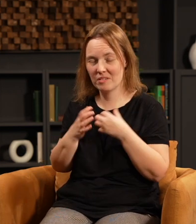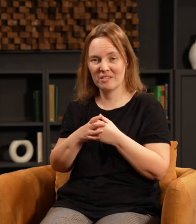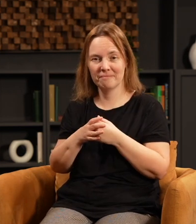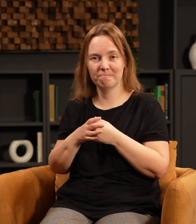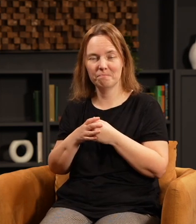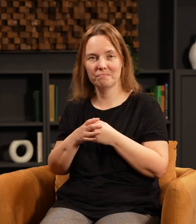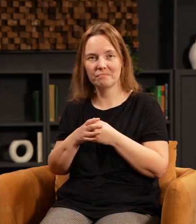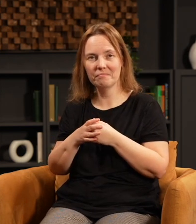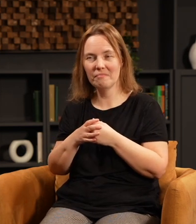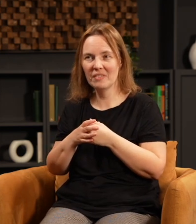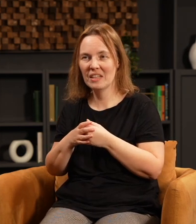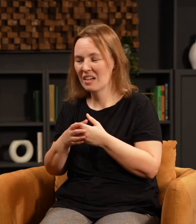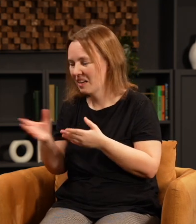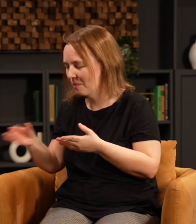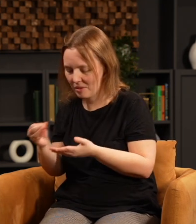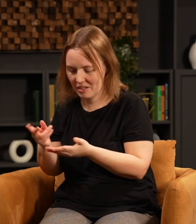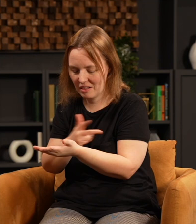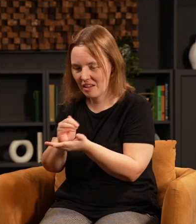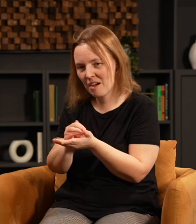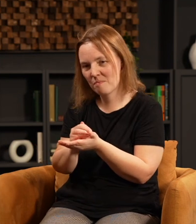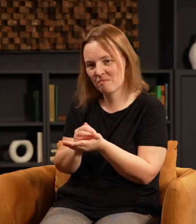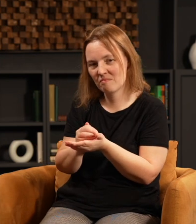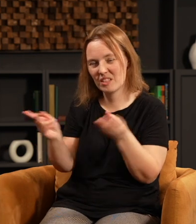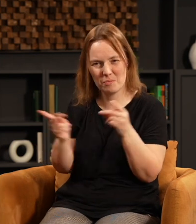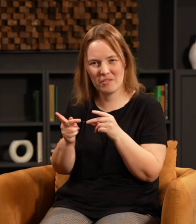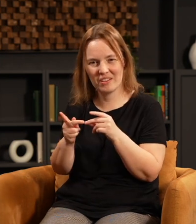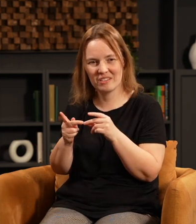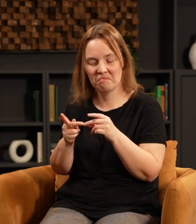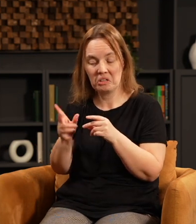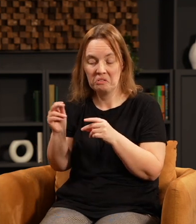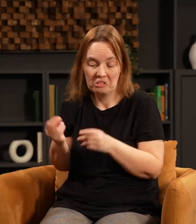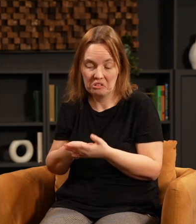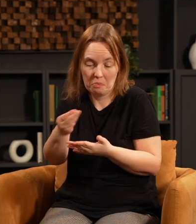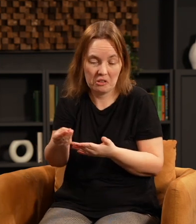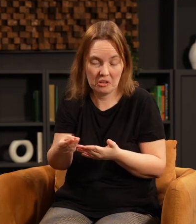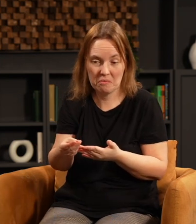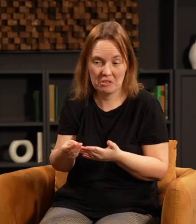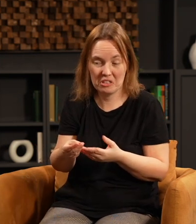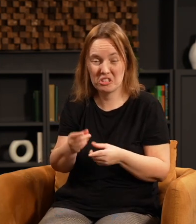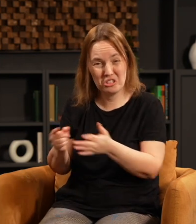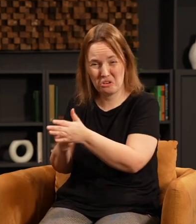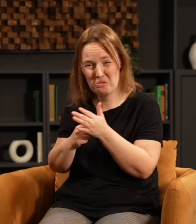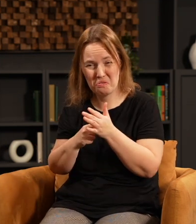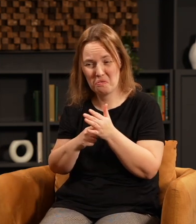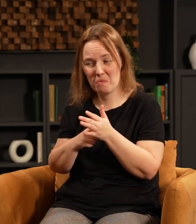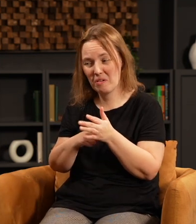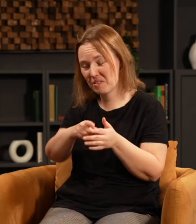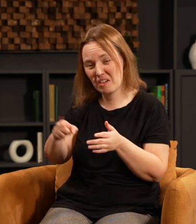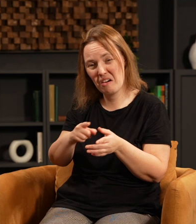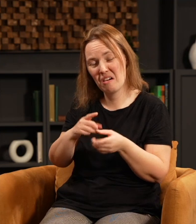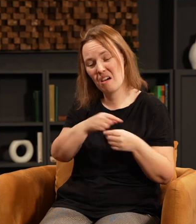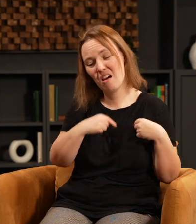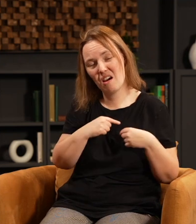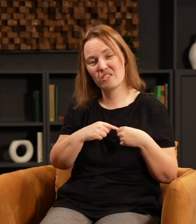getting a lamb without blemish. But see, they just bought them and offered them for sacrifice because it showed where their hearts were too. And so even as the people of